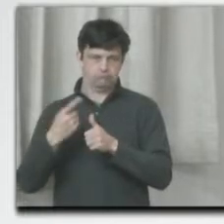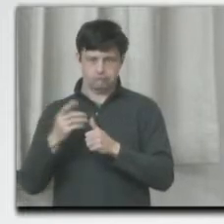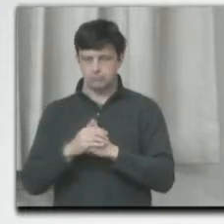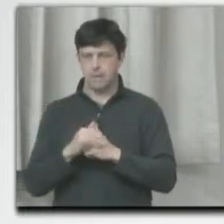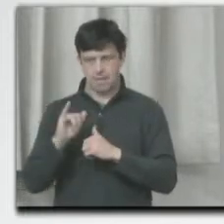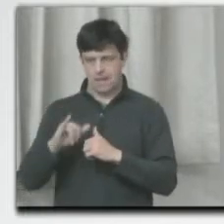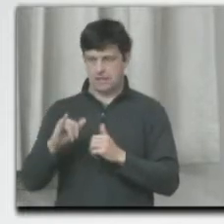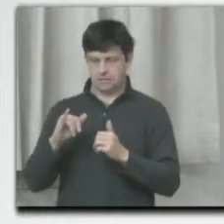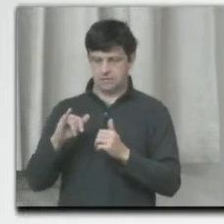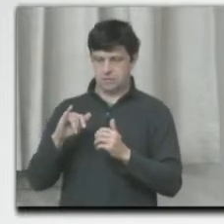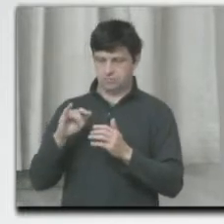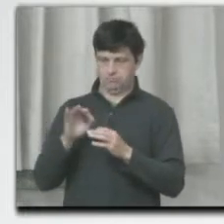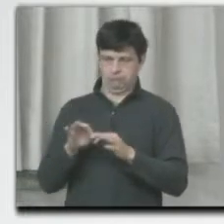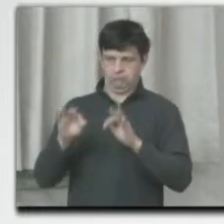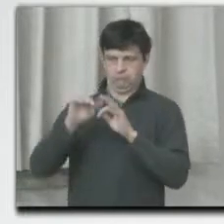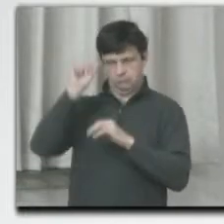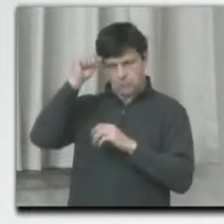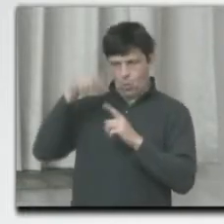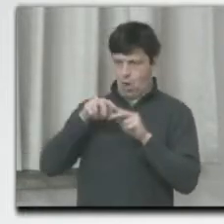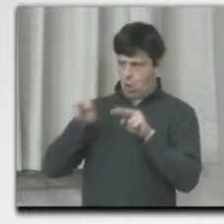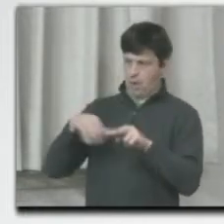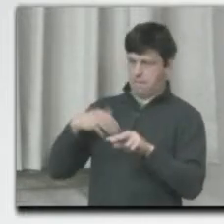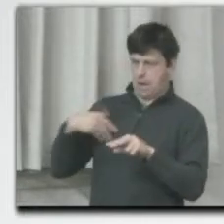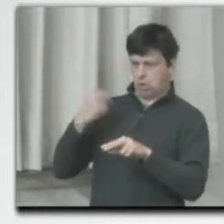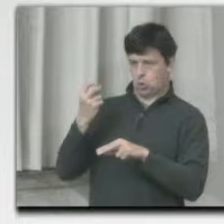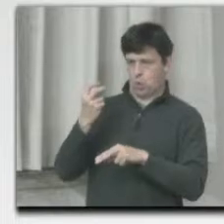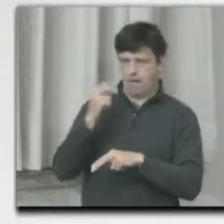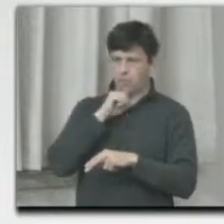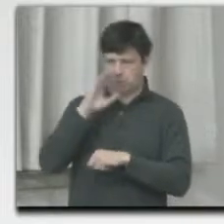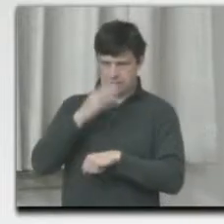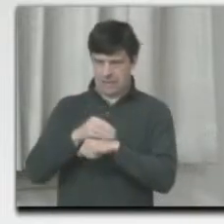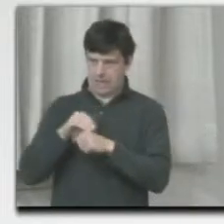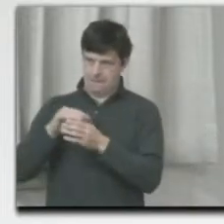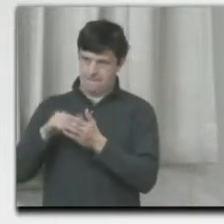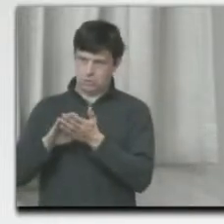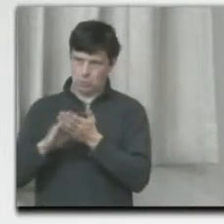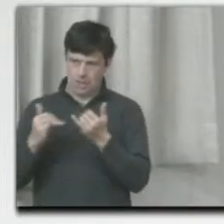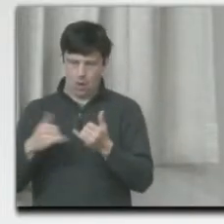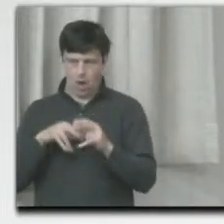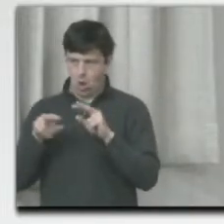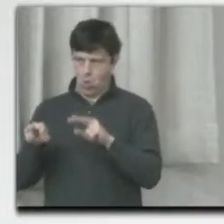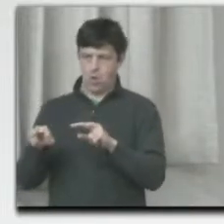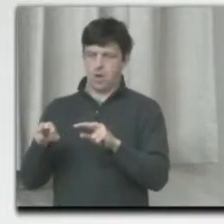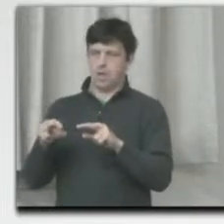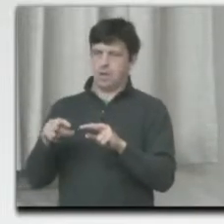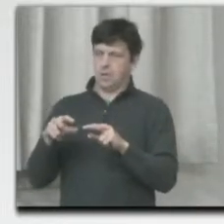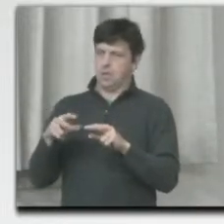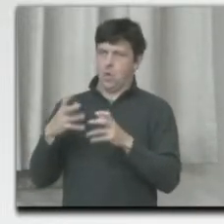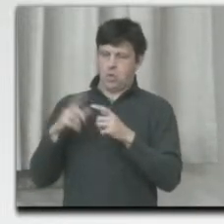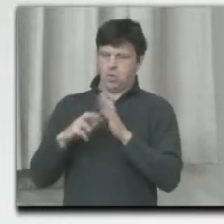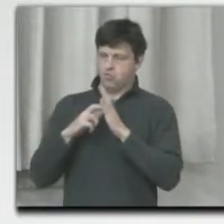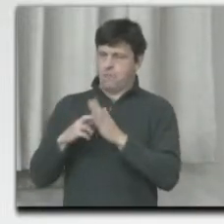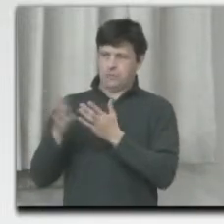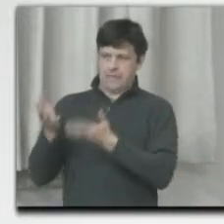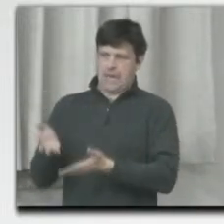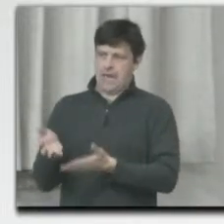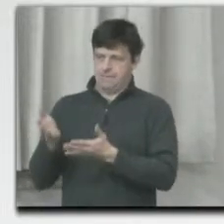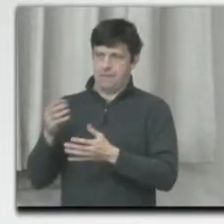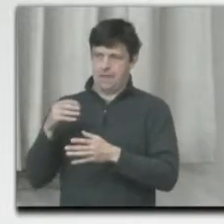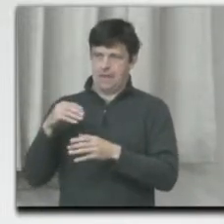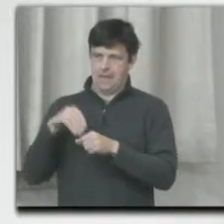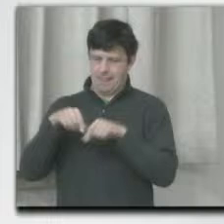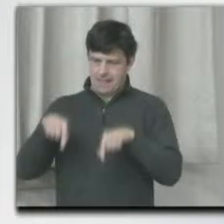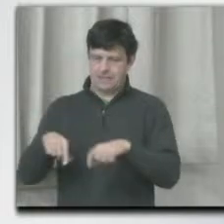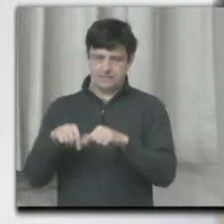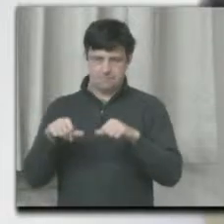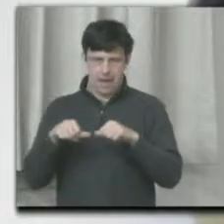my 12-year-old son who is in middle school at this particular time, I can look for nothing more than to be able to represent him sitting inside of this space in